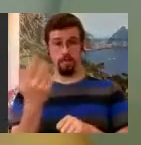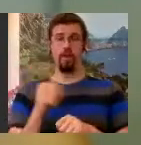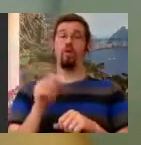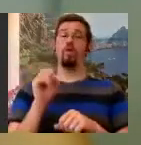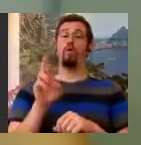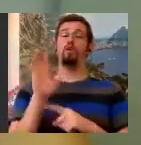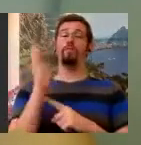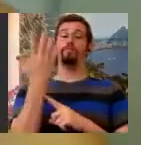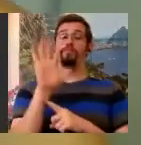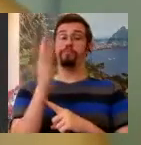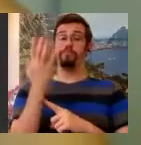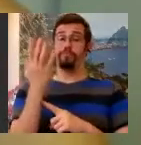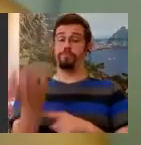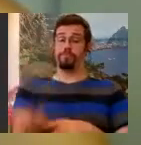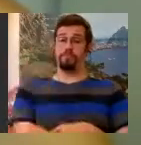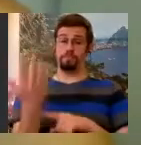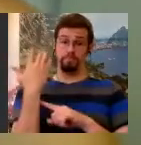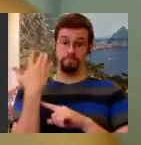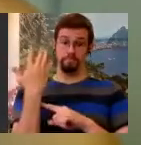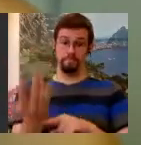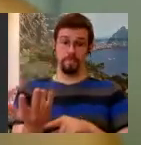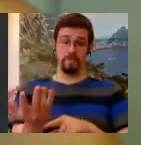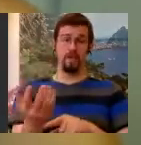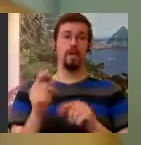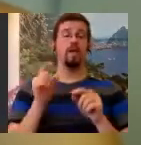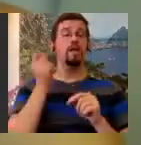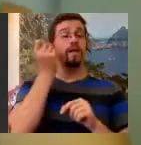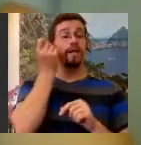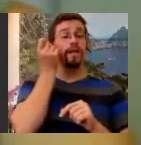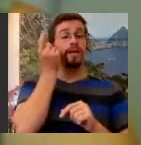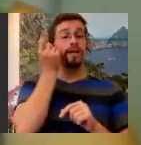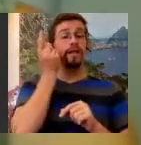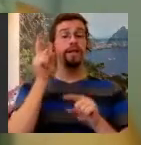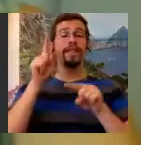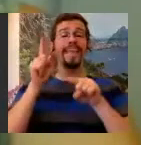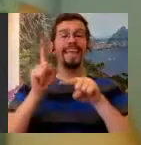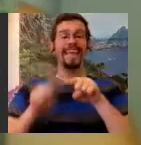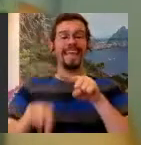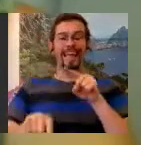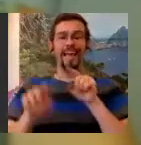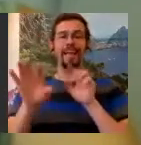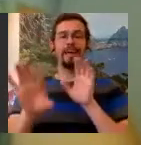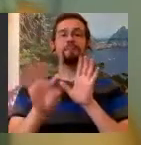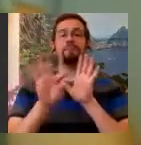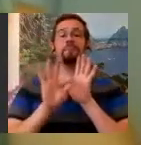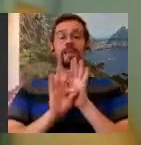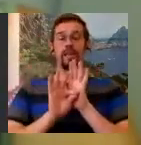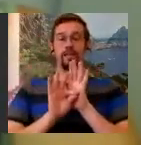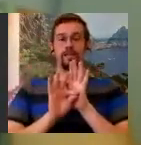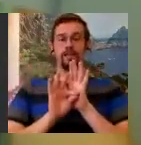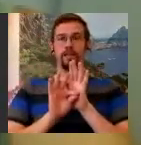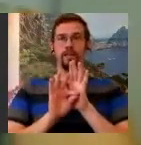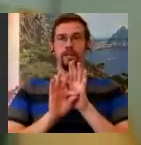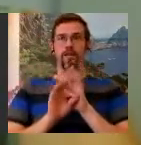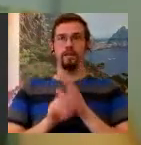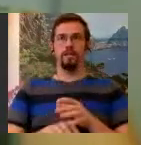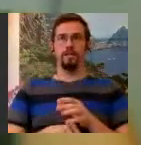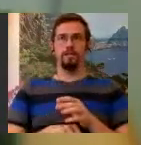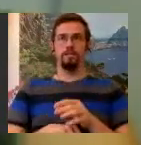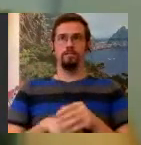and so on. But you cannot choose two different number of fingers, of